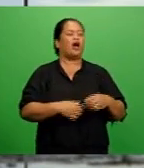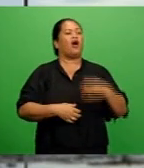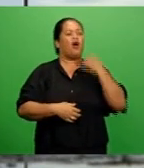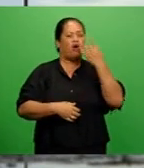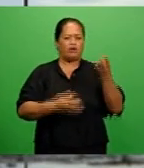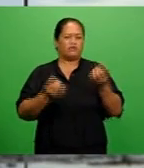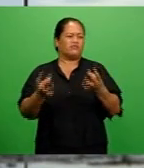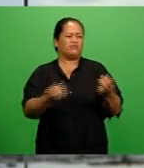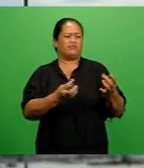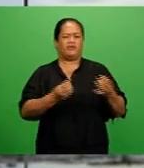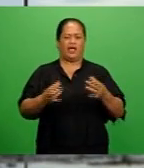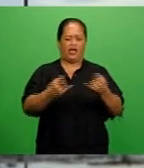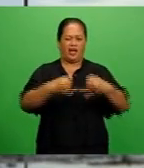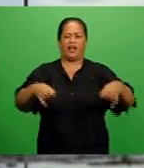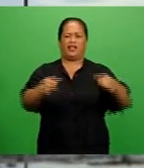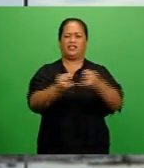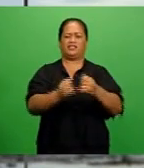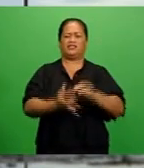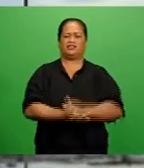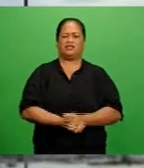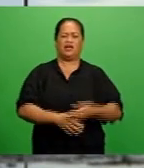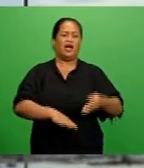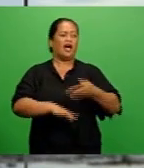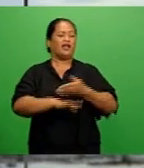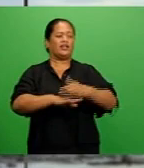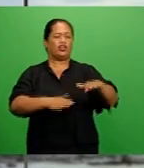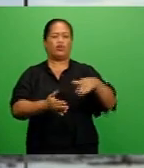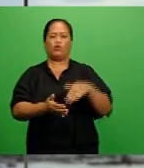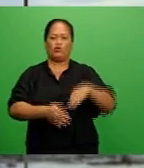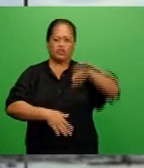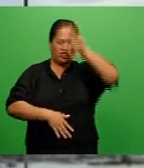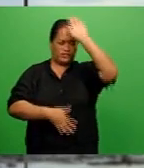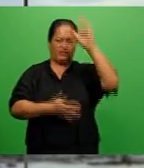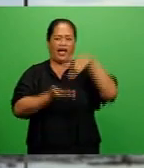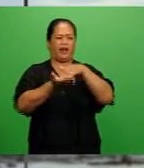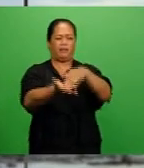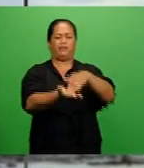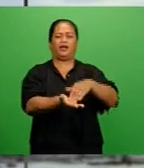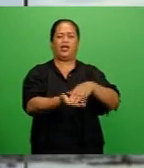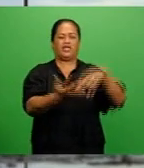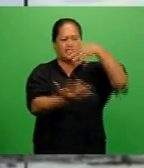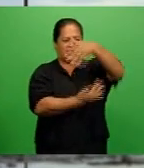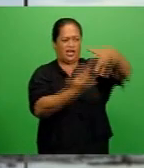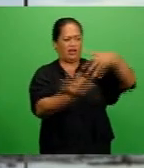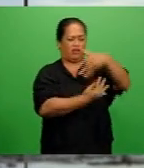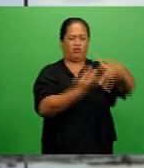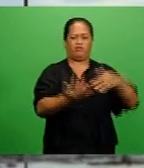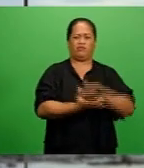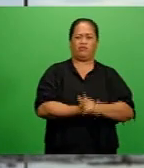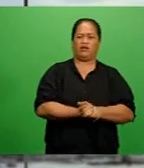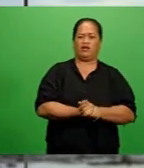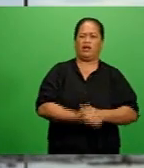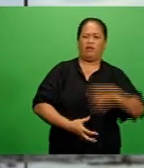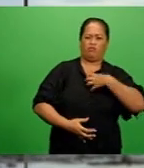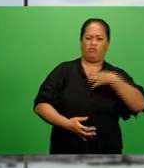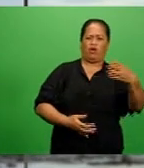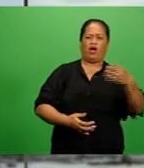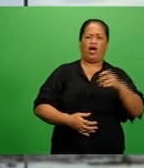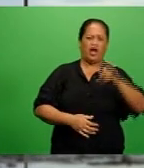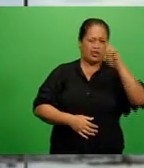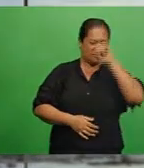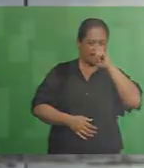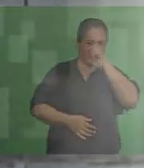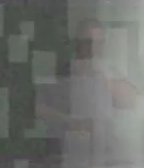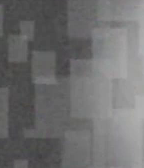UN Chief in Fiji outlines help plans for cyclone-affected areas. For these stories and others, you can tune in daily to our sister station, Gold